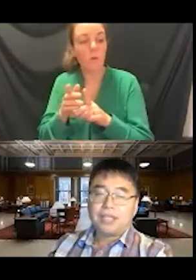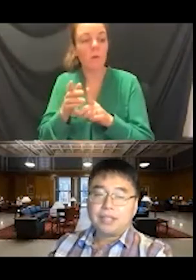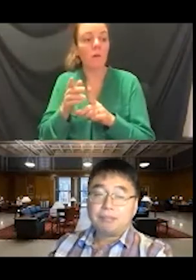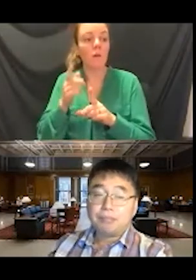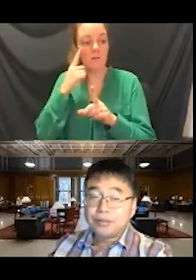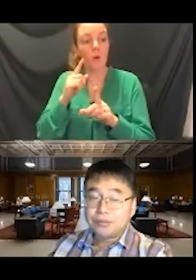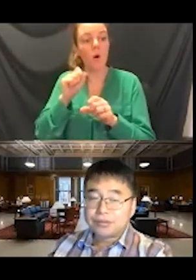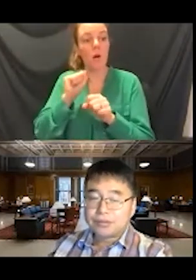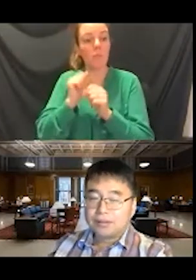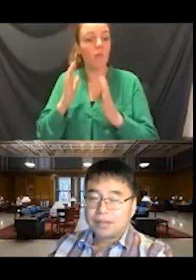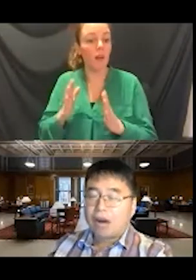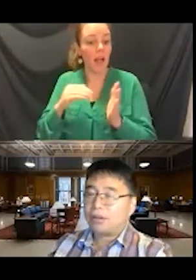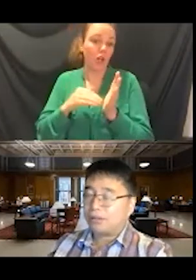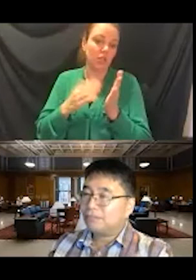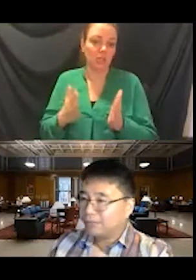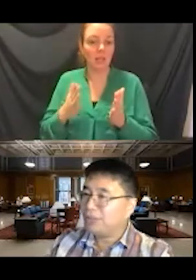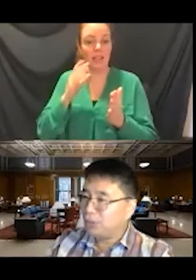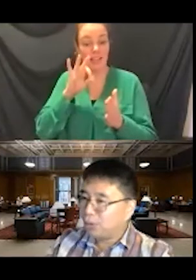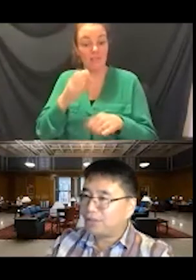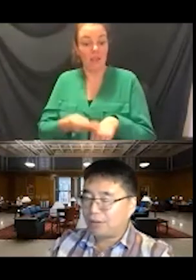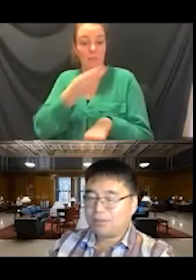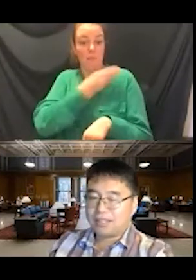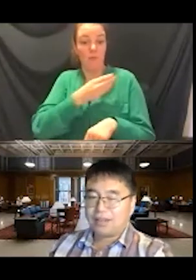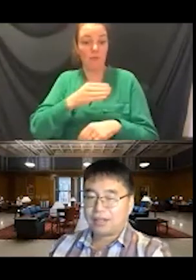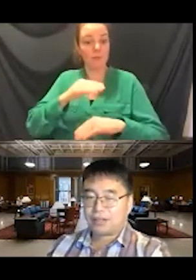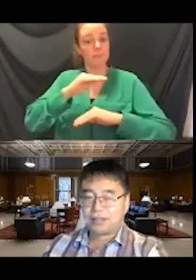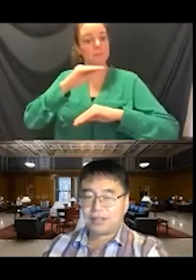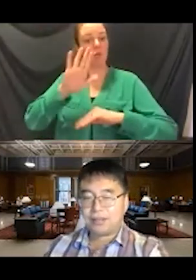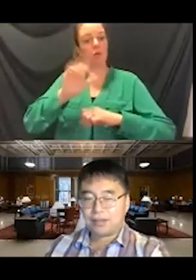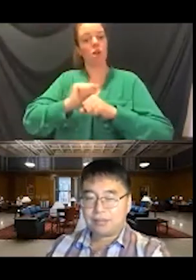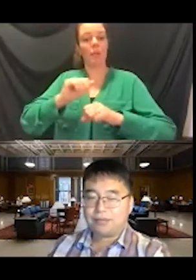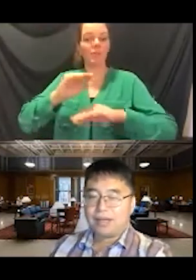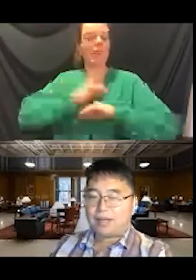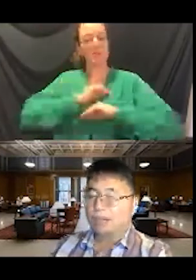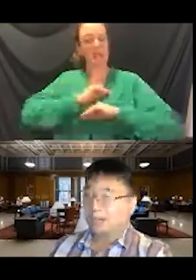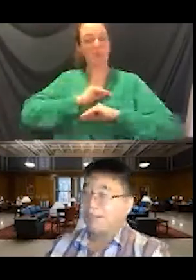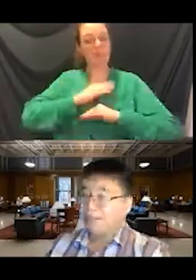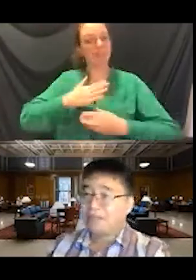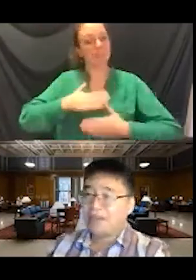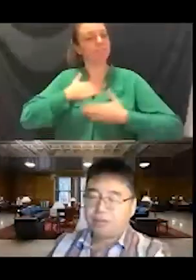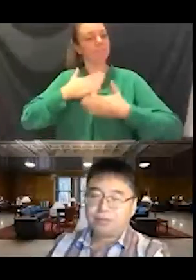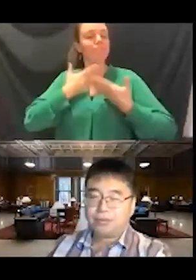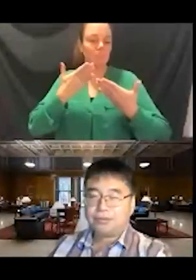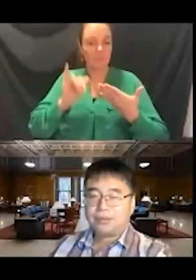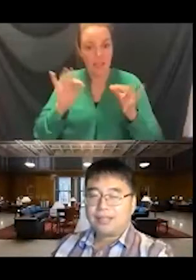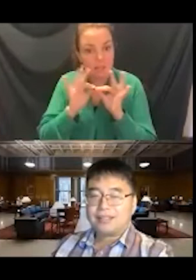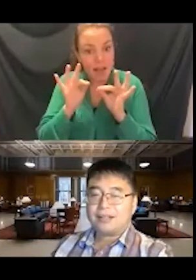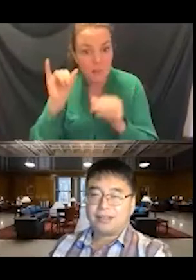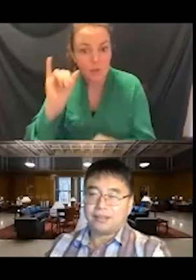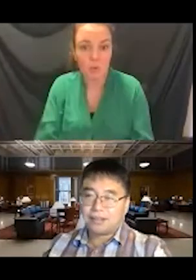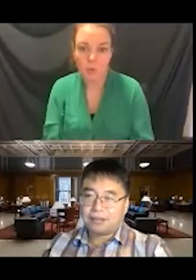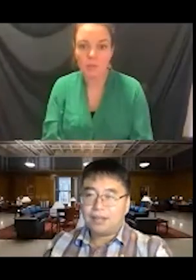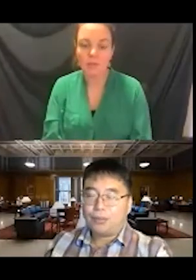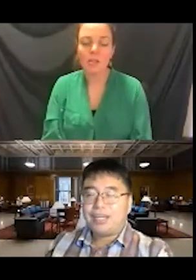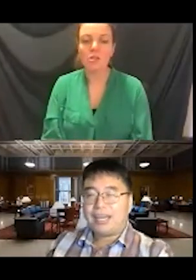If it improves your job satisfaction as healthcare providers, that's valuable too. So that these are the